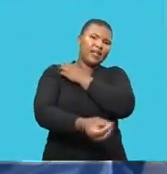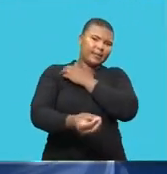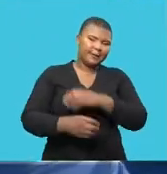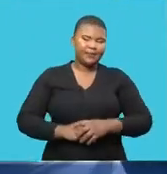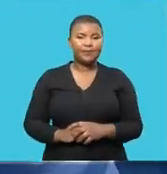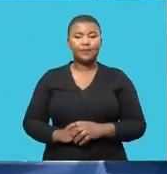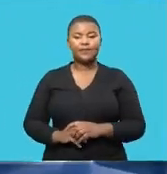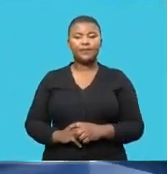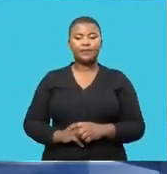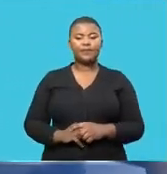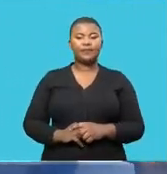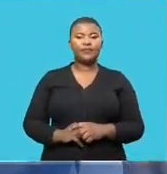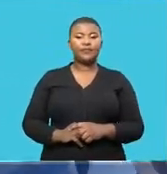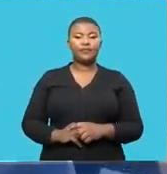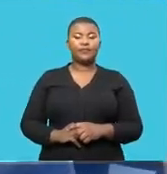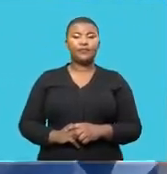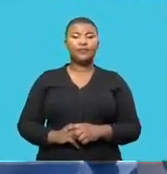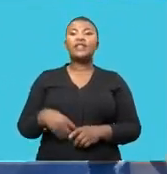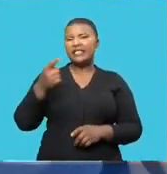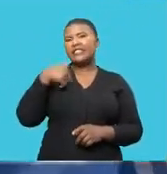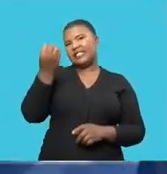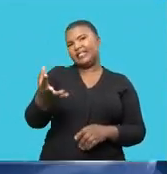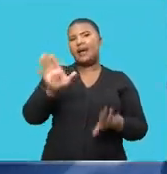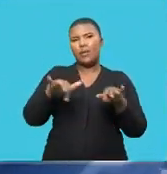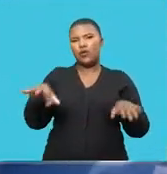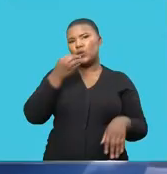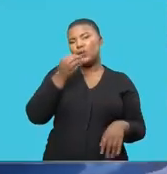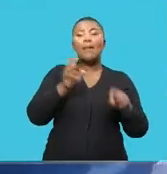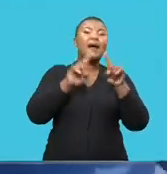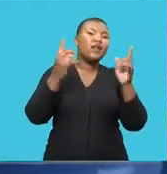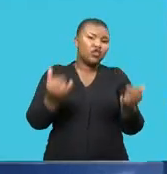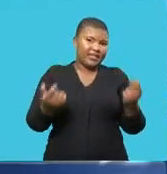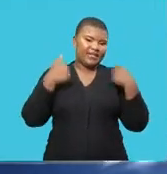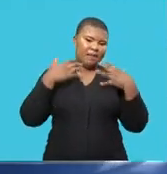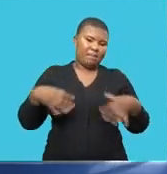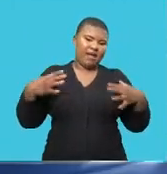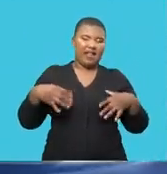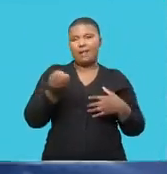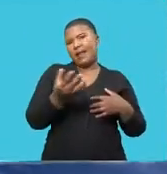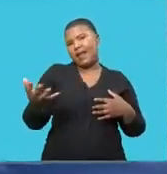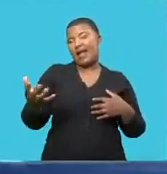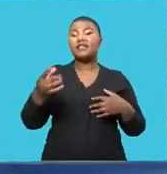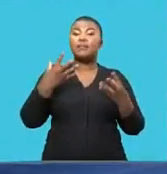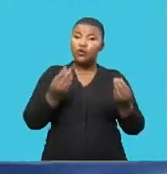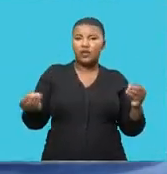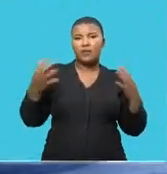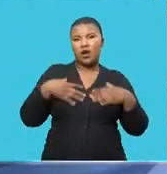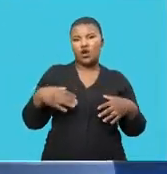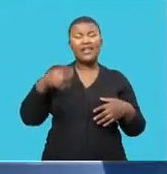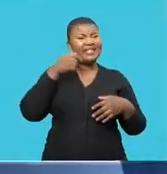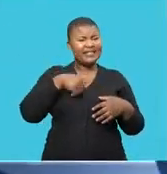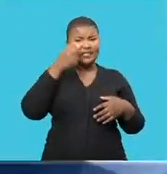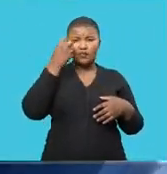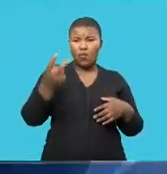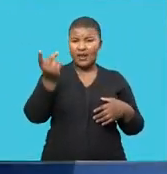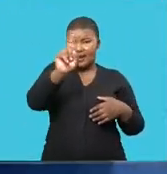abahluphekayo. Sinikeza abantwana ukudla, but for today size nempahla so that abantwana bazogqoka, because what we have realized ukuthi